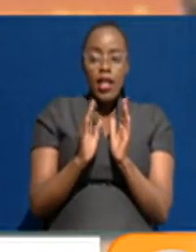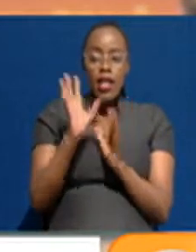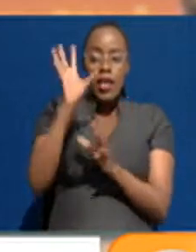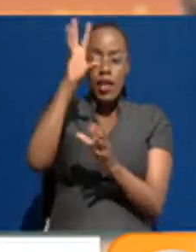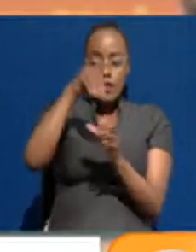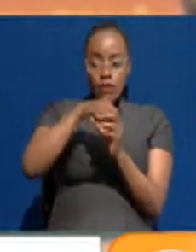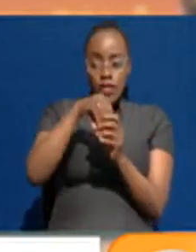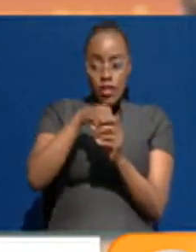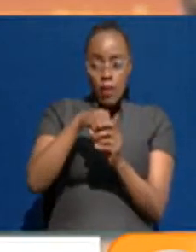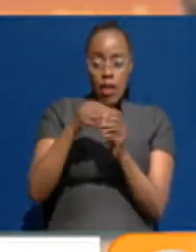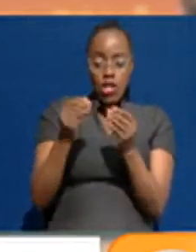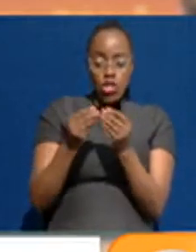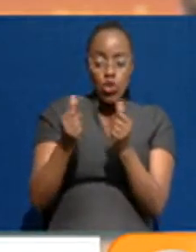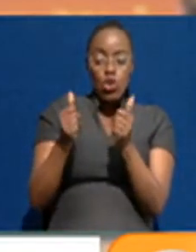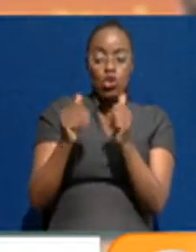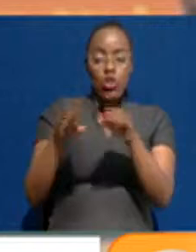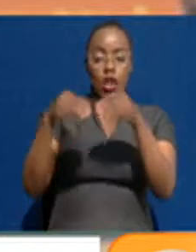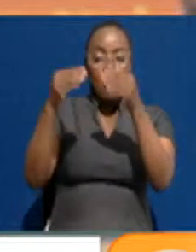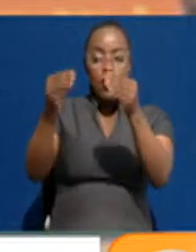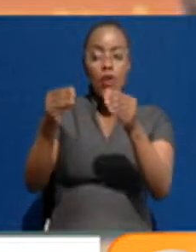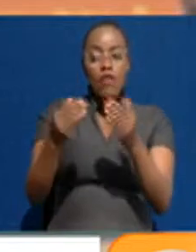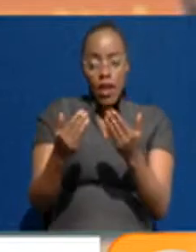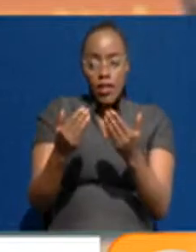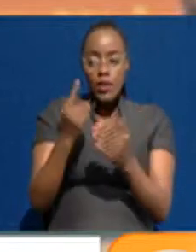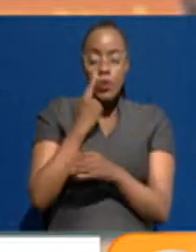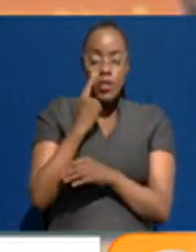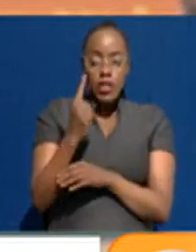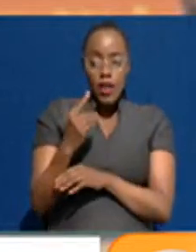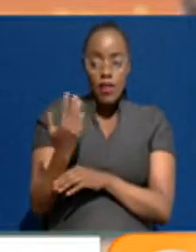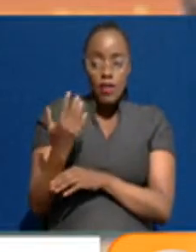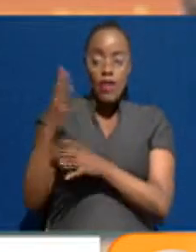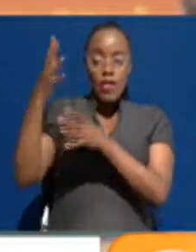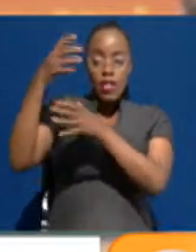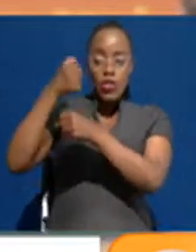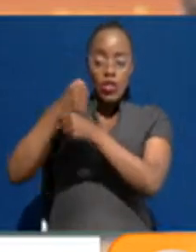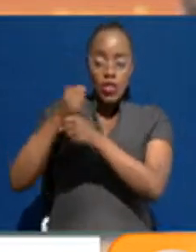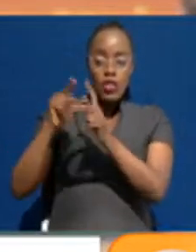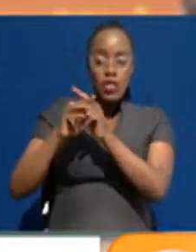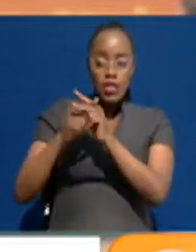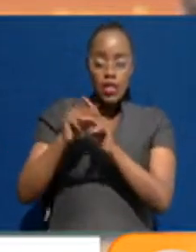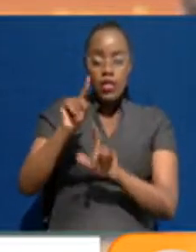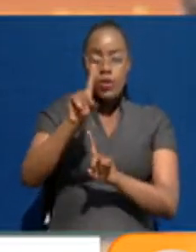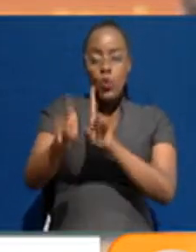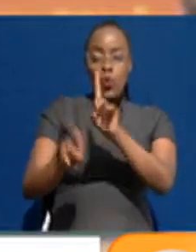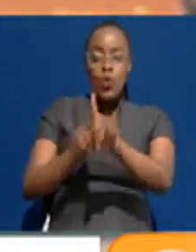investment solutions are offered is we see trustees starting to question